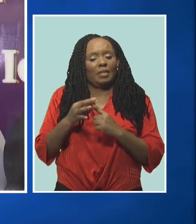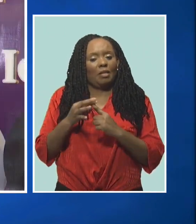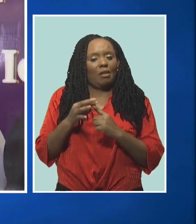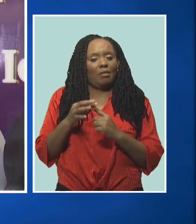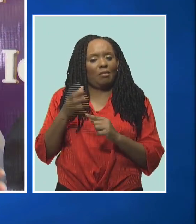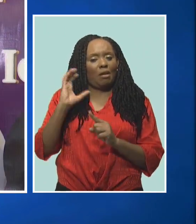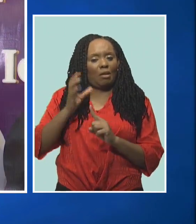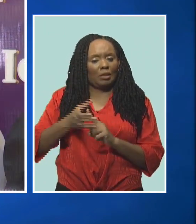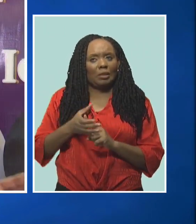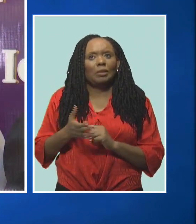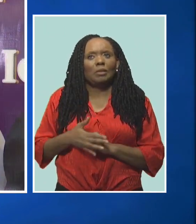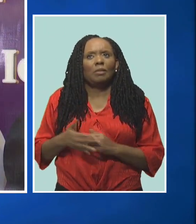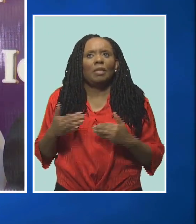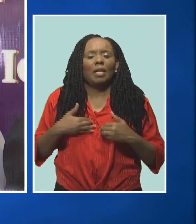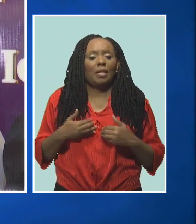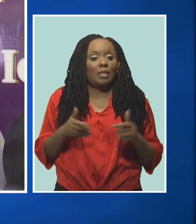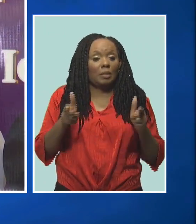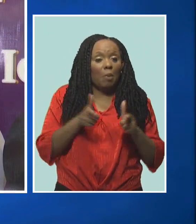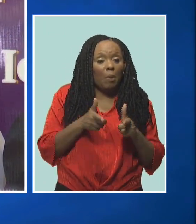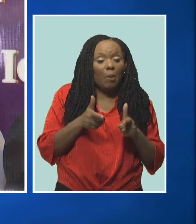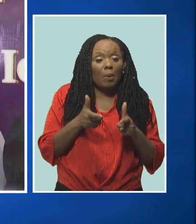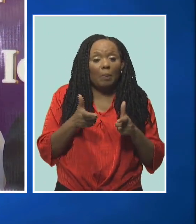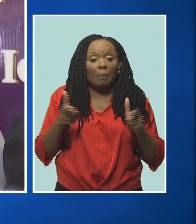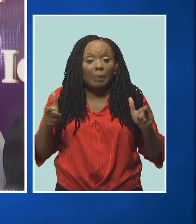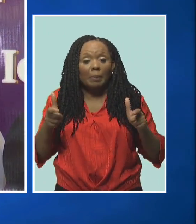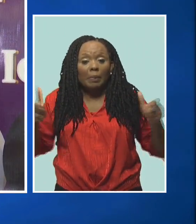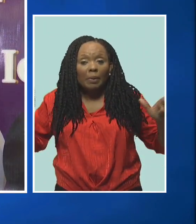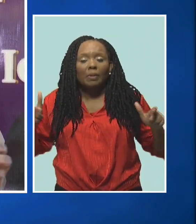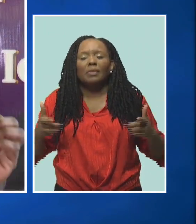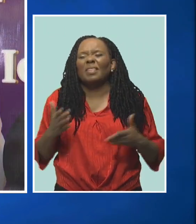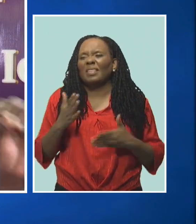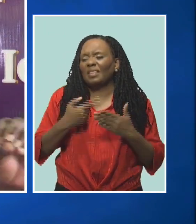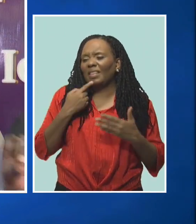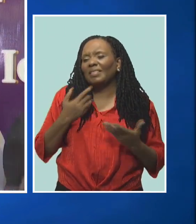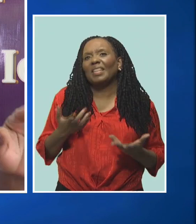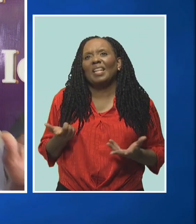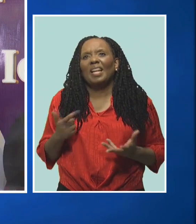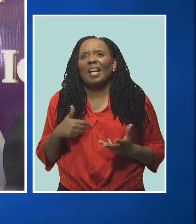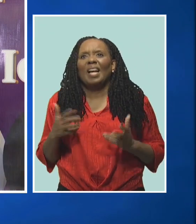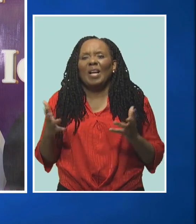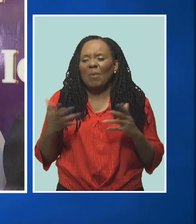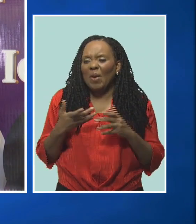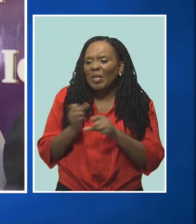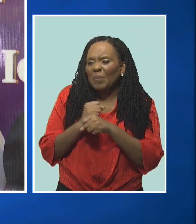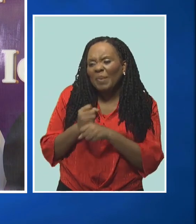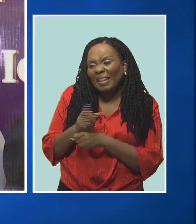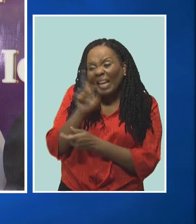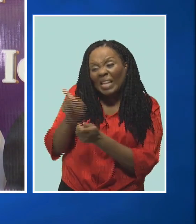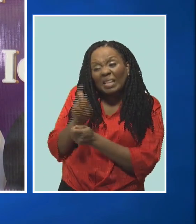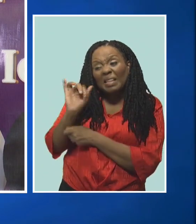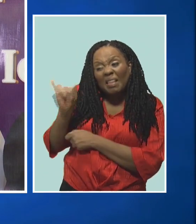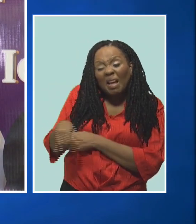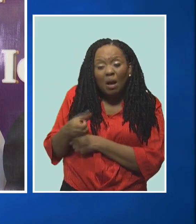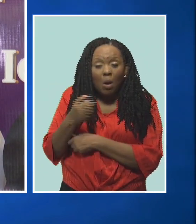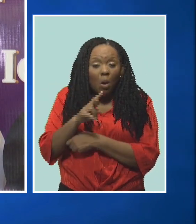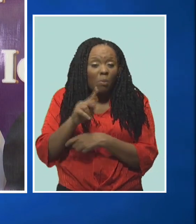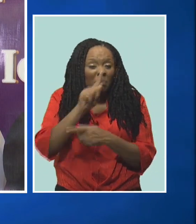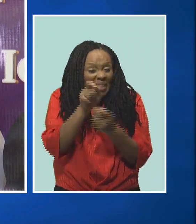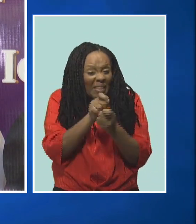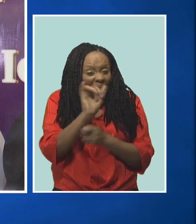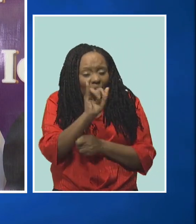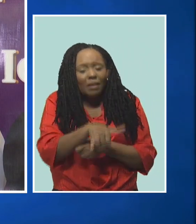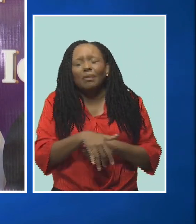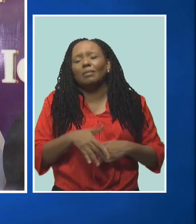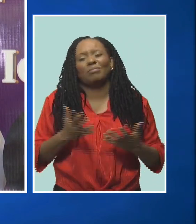even though we had like small, medium, large, some parents would say, listen, I want my child costume make like this, so it was kind of hectic, but I enjoyed